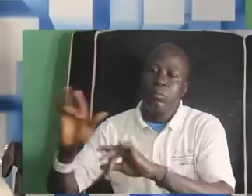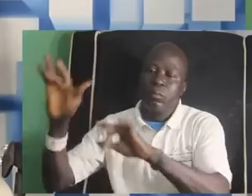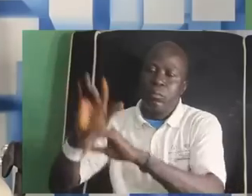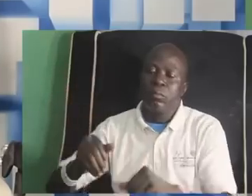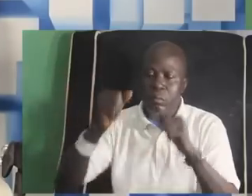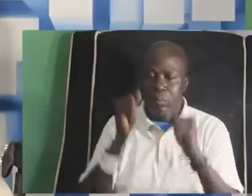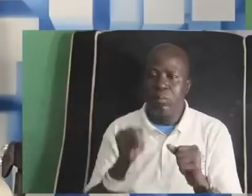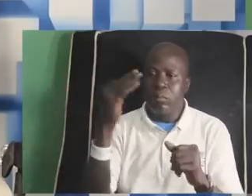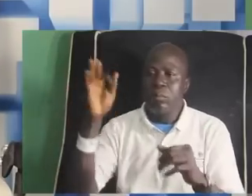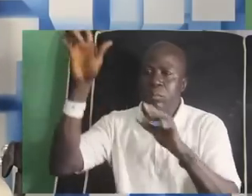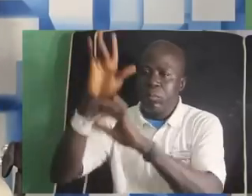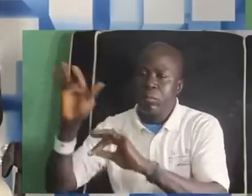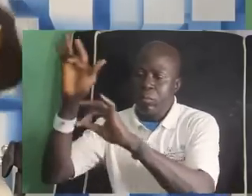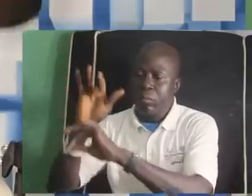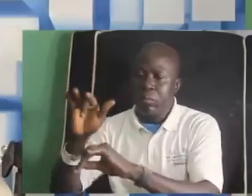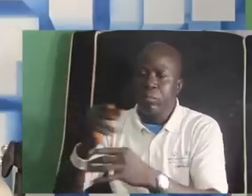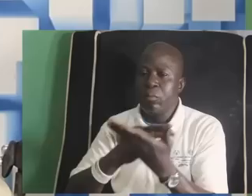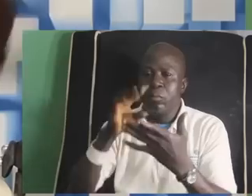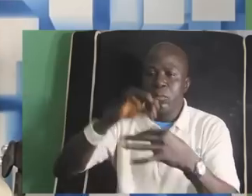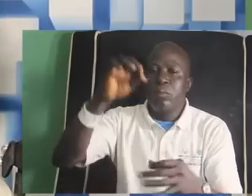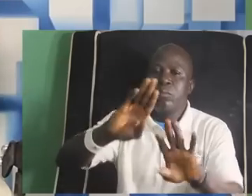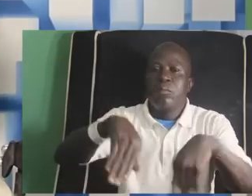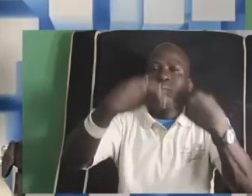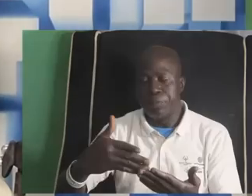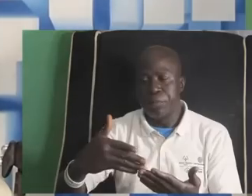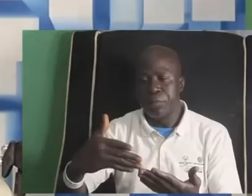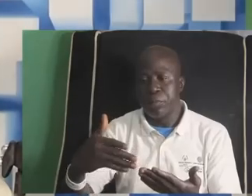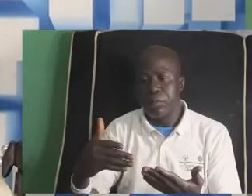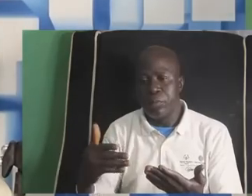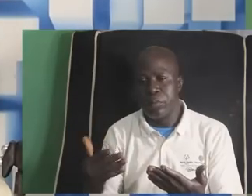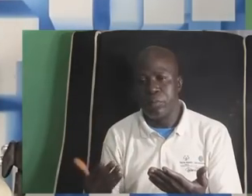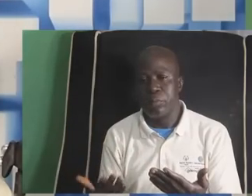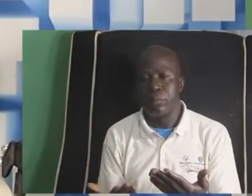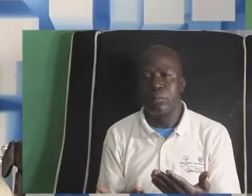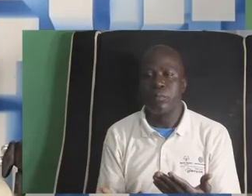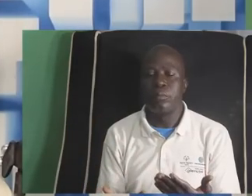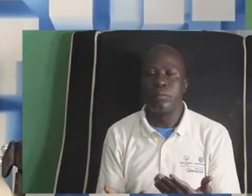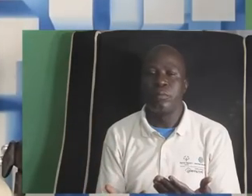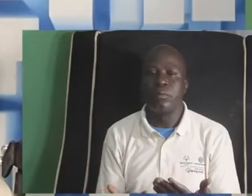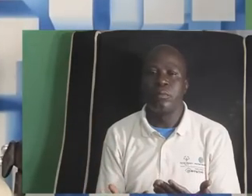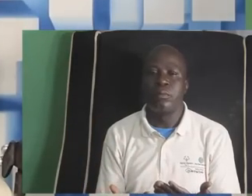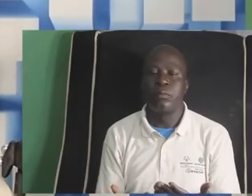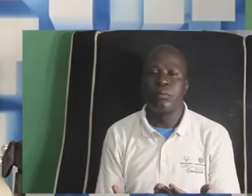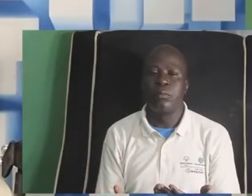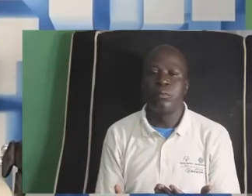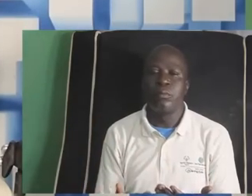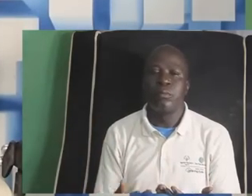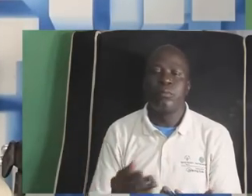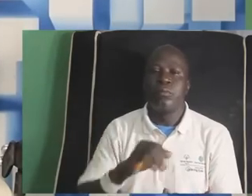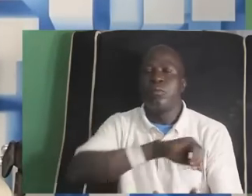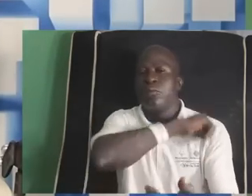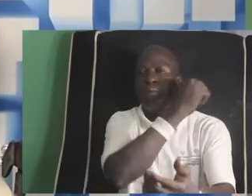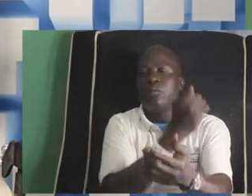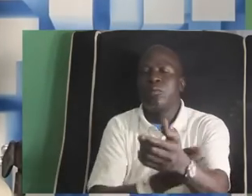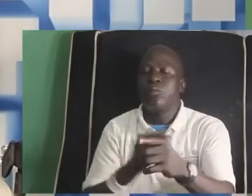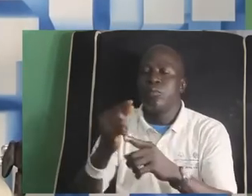mercy. Agbara anu. Power of mercy. E ma gbe won loruko Jesu. Holy Spirit release upon you in Jesus name. Agbara anu ba de. What's